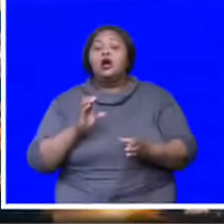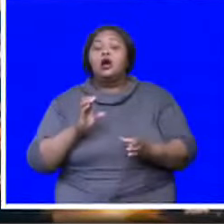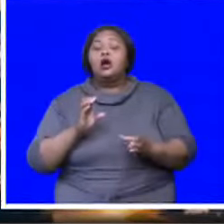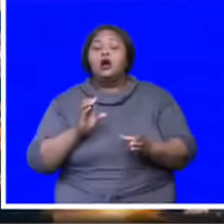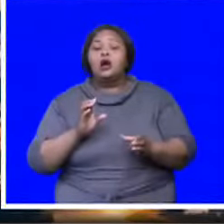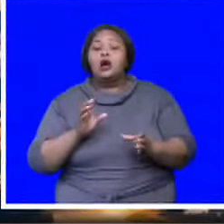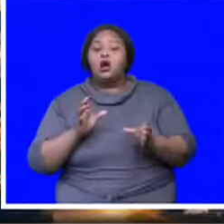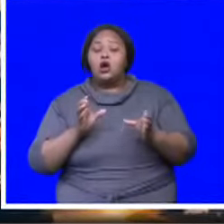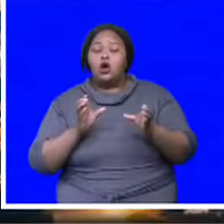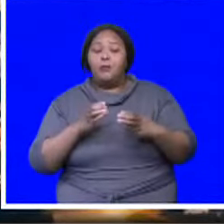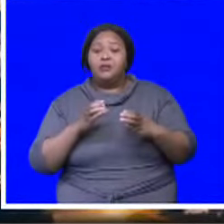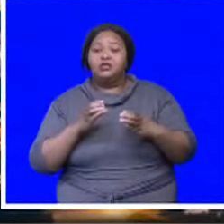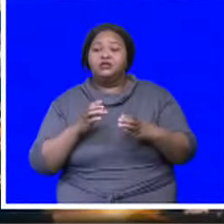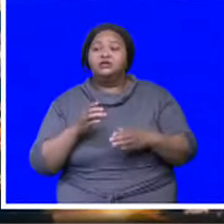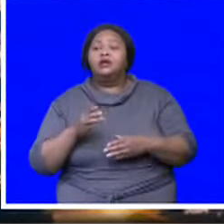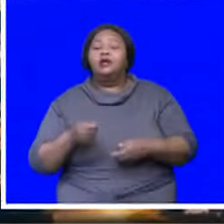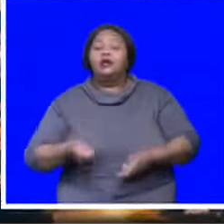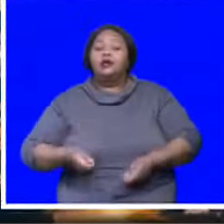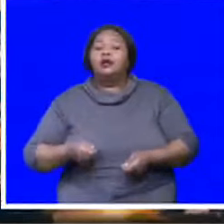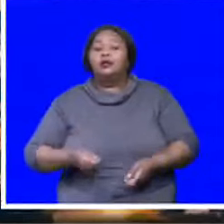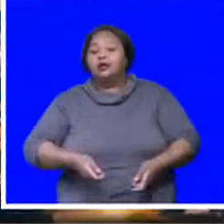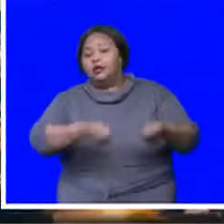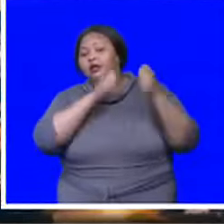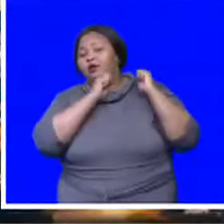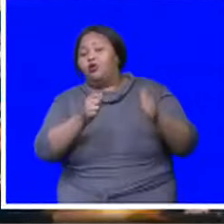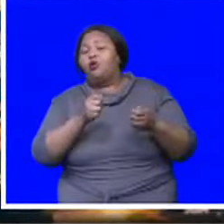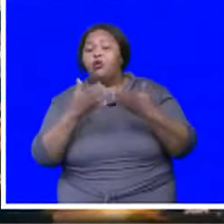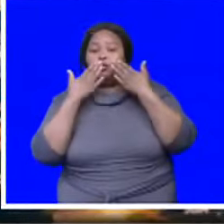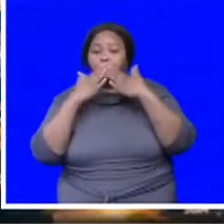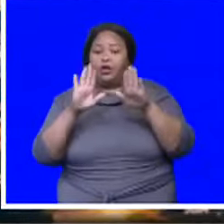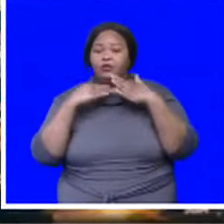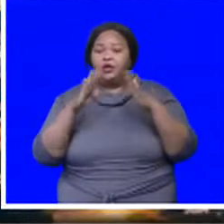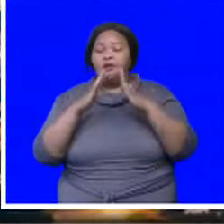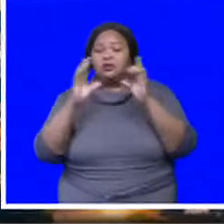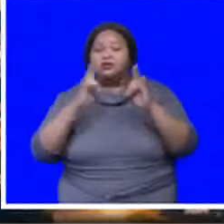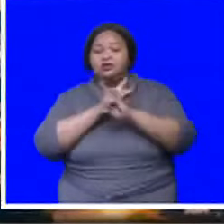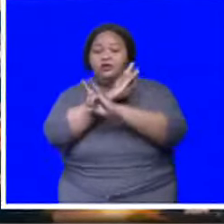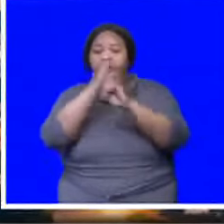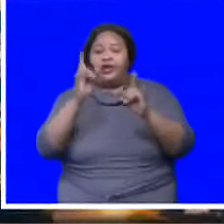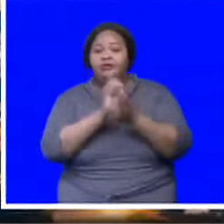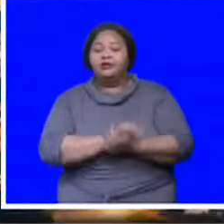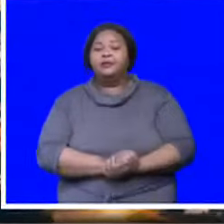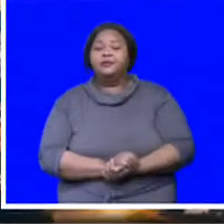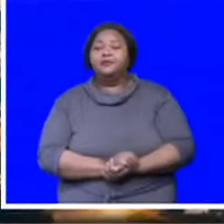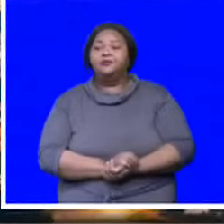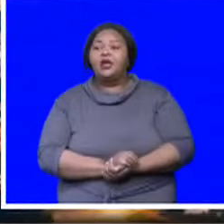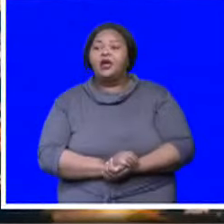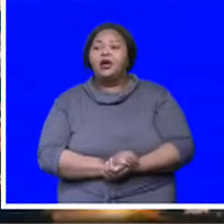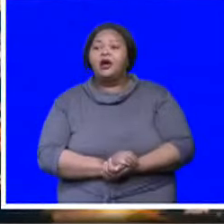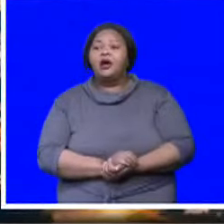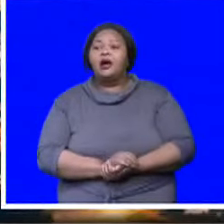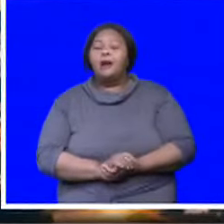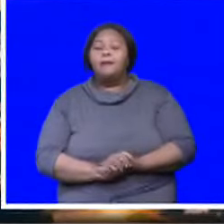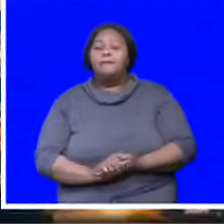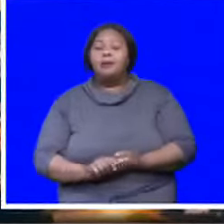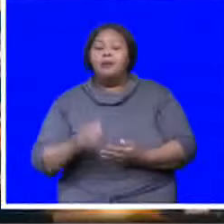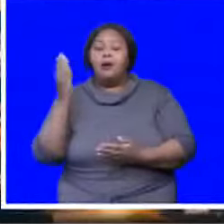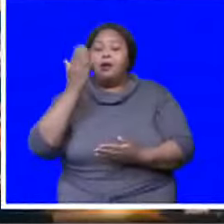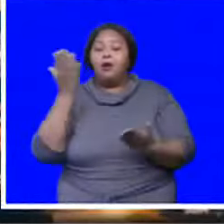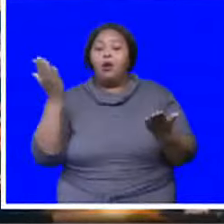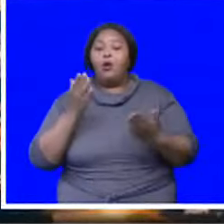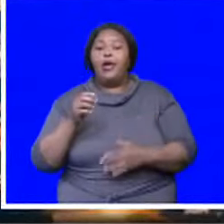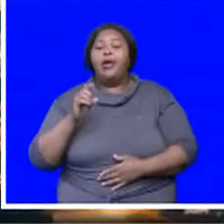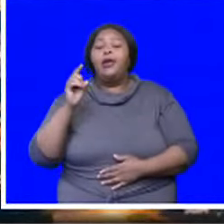200,000 worth of bed linen to the Ministry of Health. Accepting the donation at Hilton Garden Inn in Mbabane, the Deputy Director of Health Services,